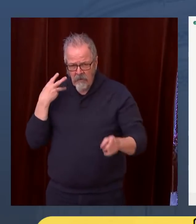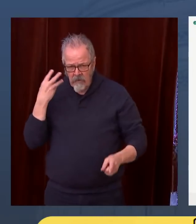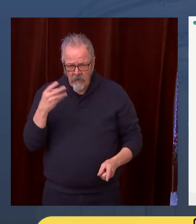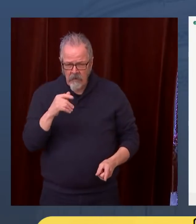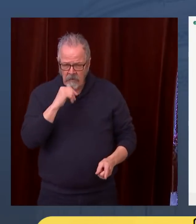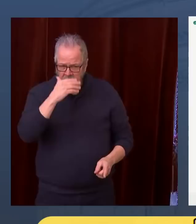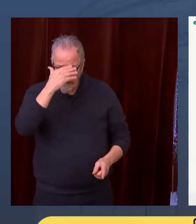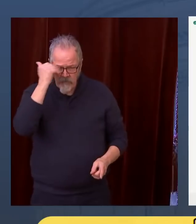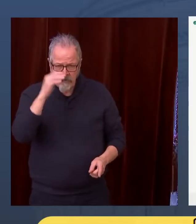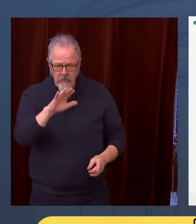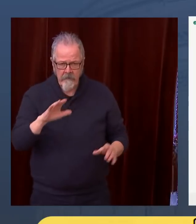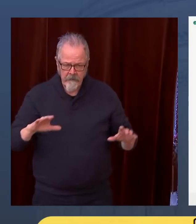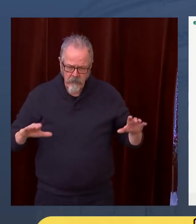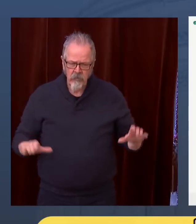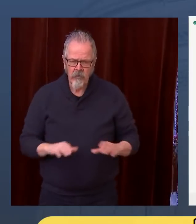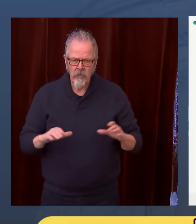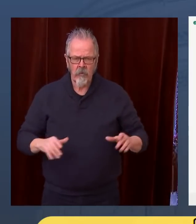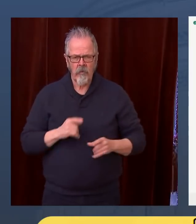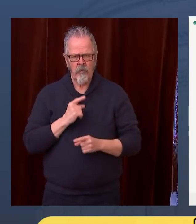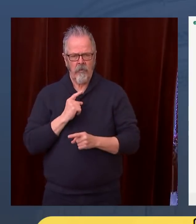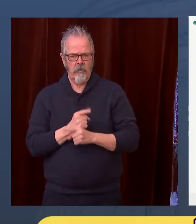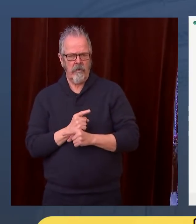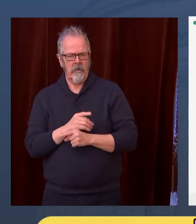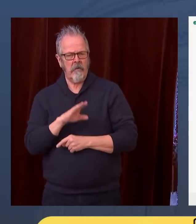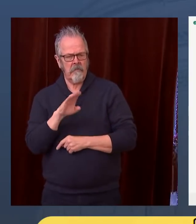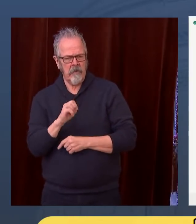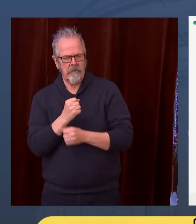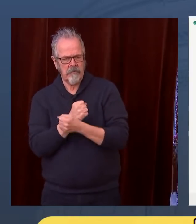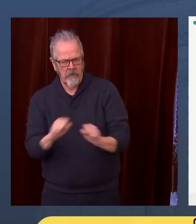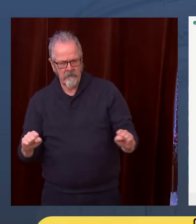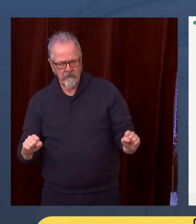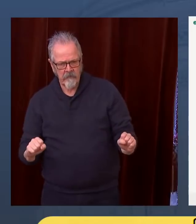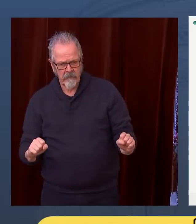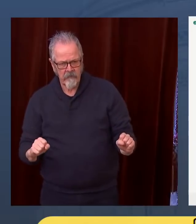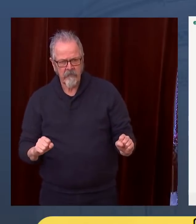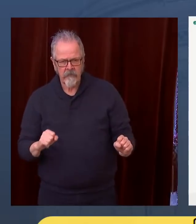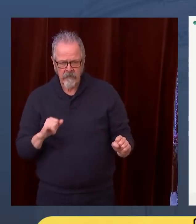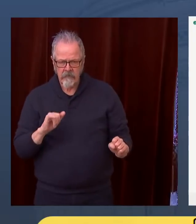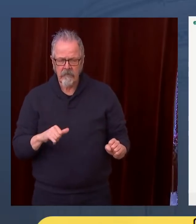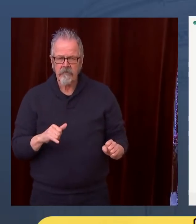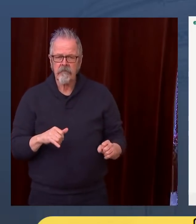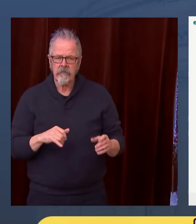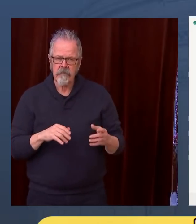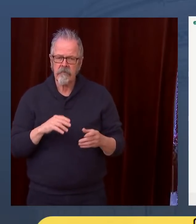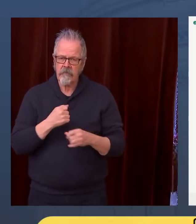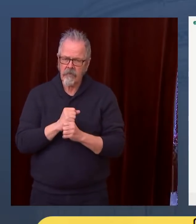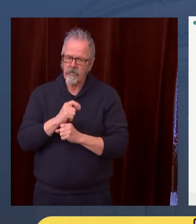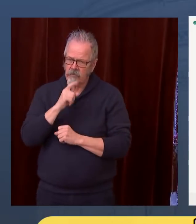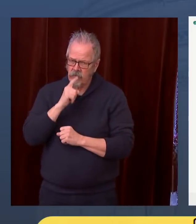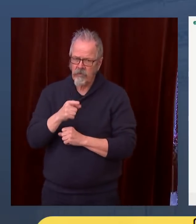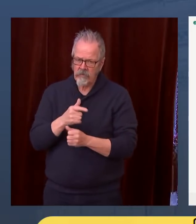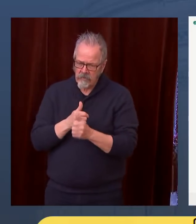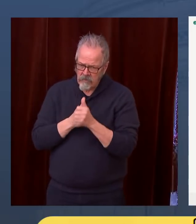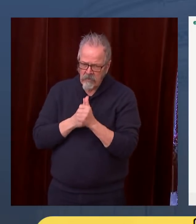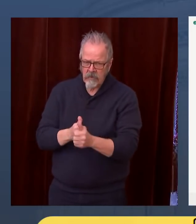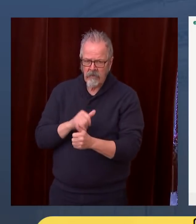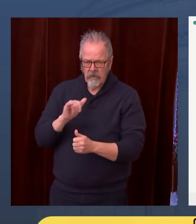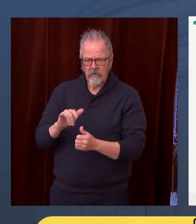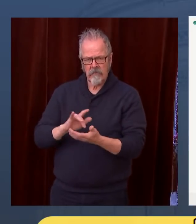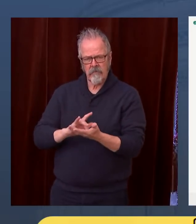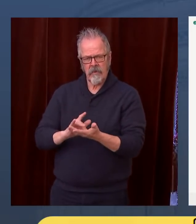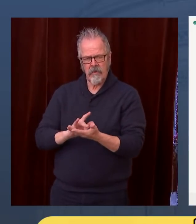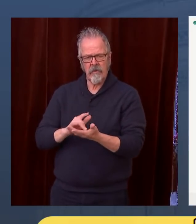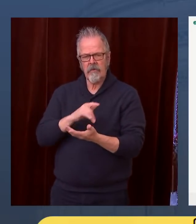the things they can to be safe and also be able to assure that that healthcare system continues to